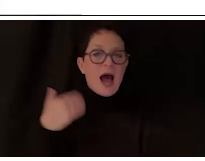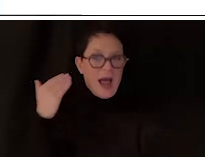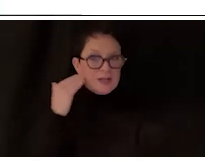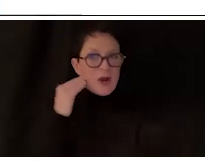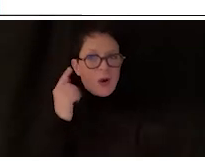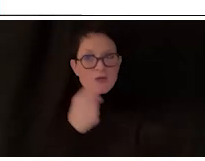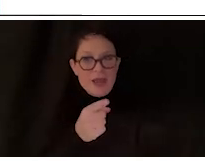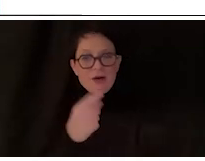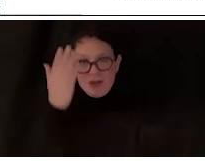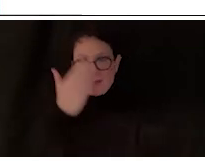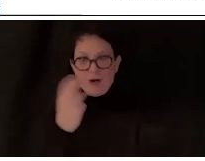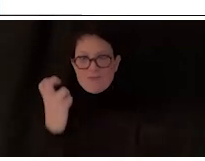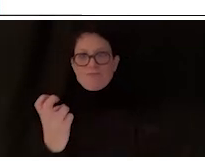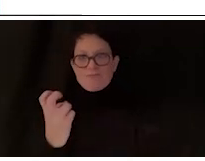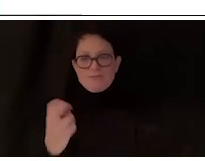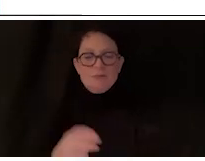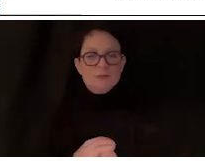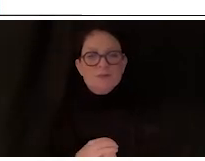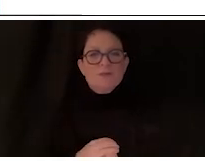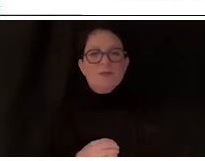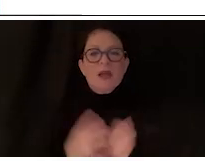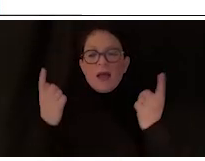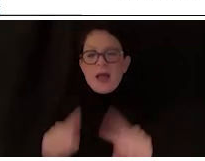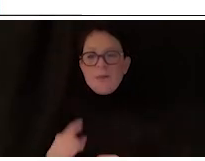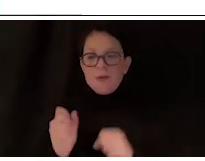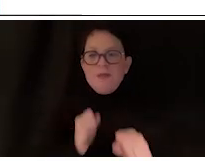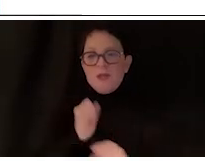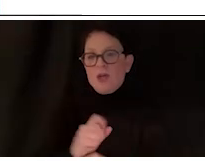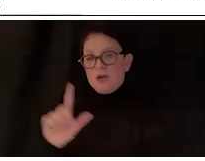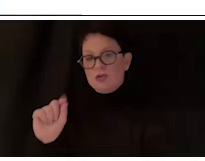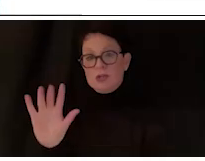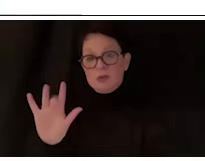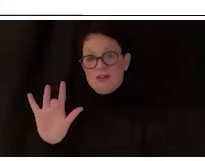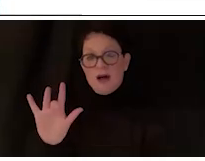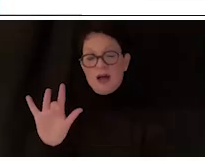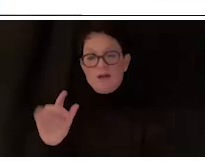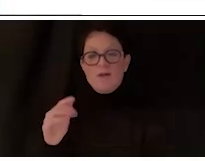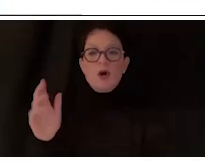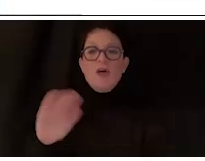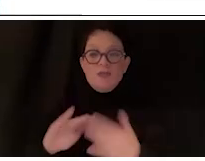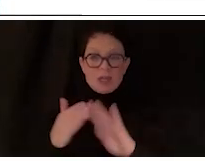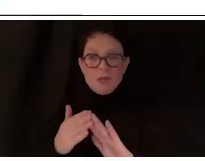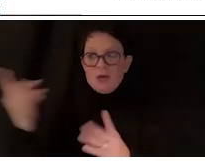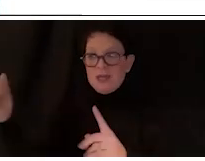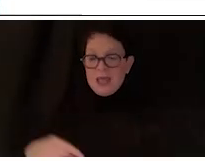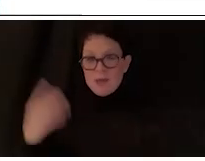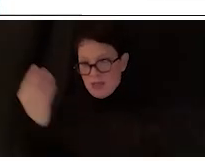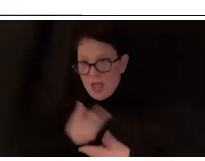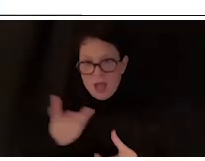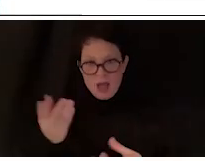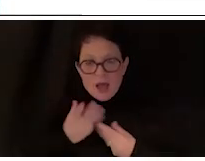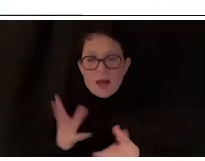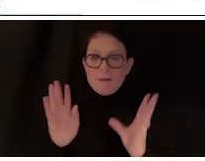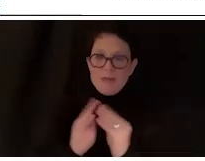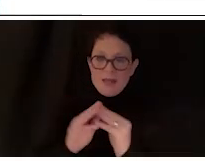do know right up front. In 2025, we listened to the community. We had meetings and we